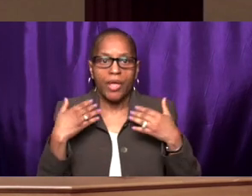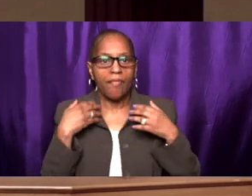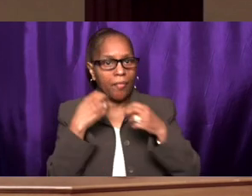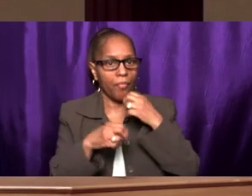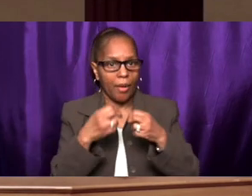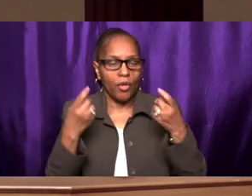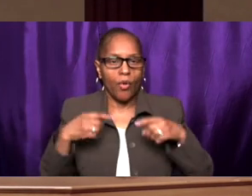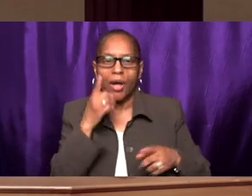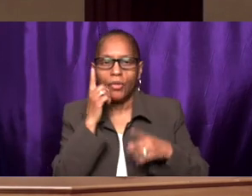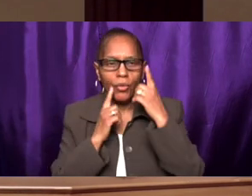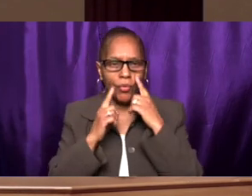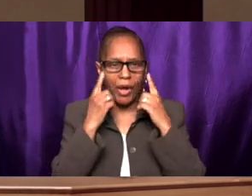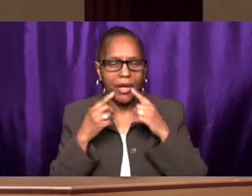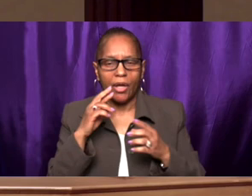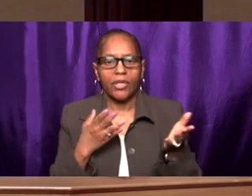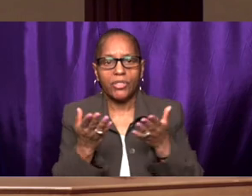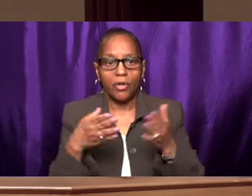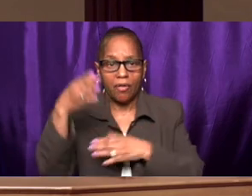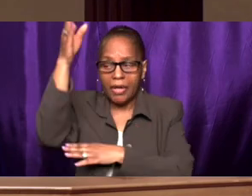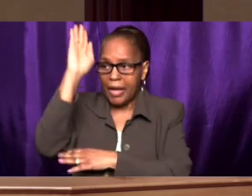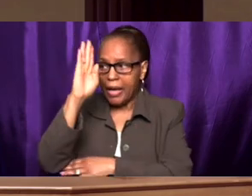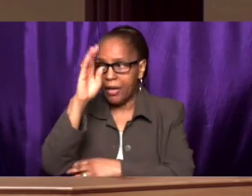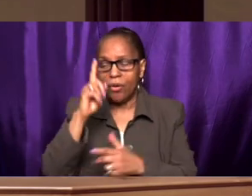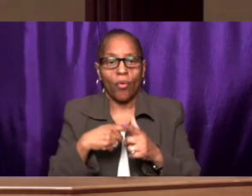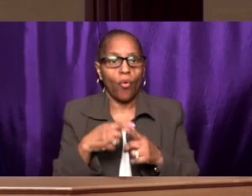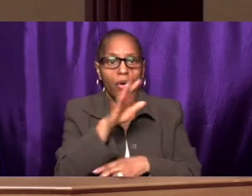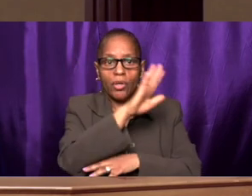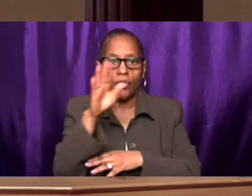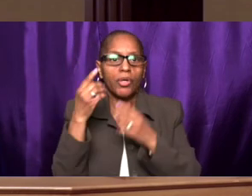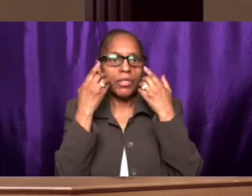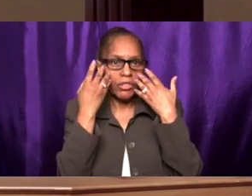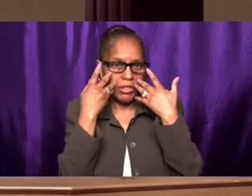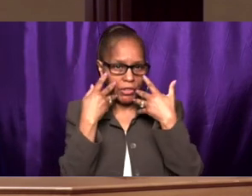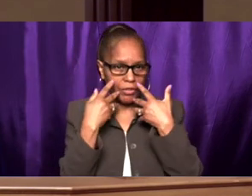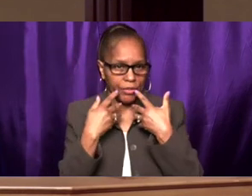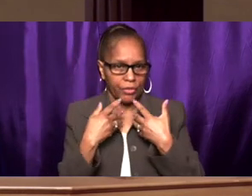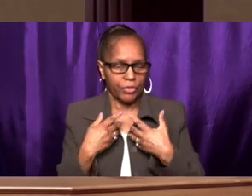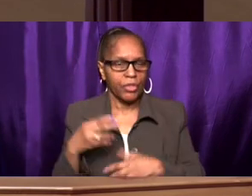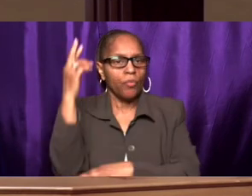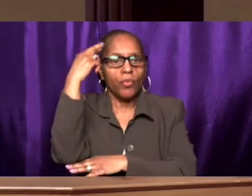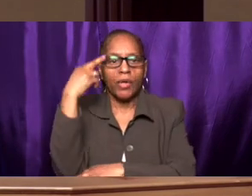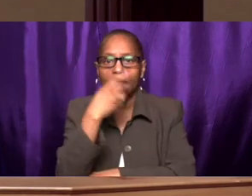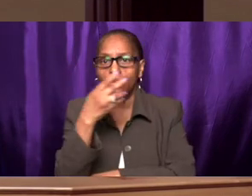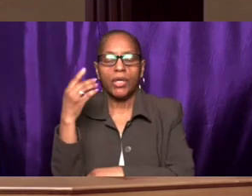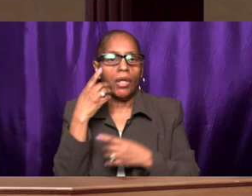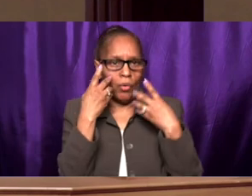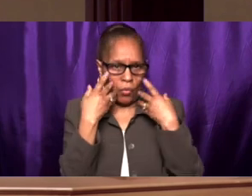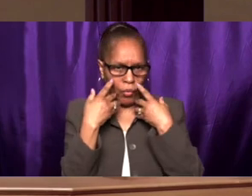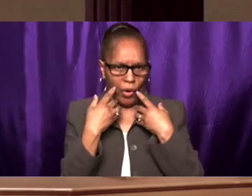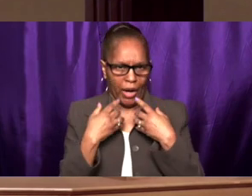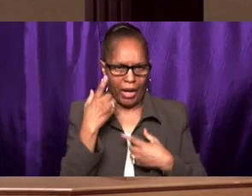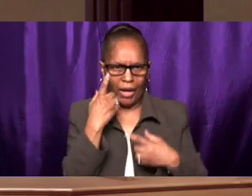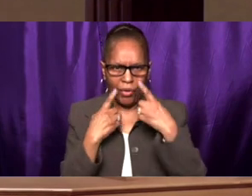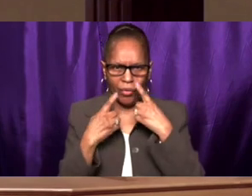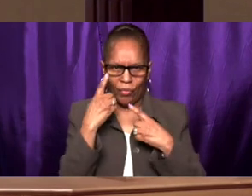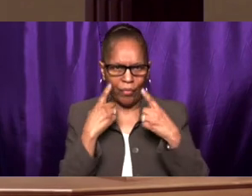are you going to serve God or are you going to serve your tears? When you realize that you can cry, you sow in